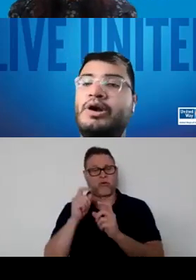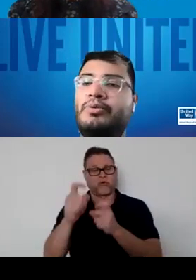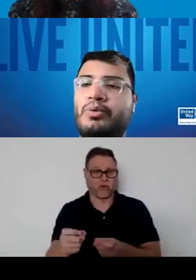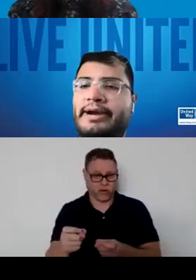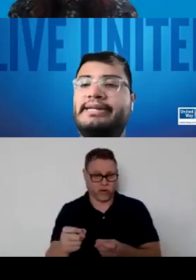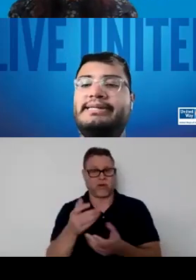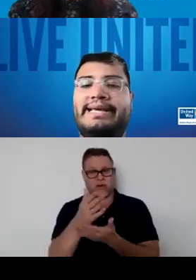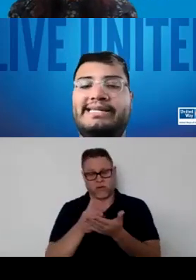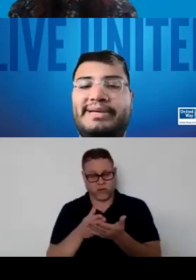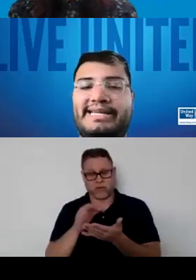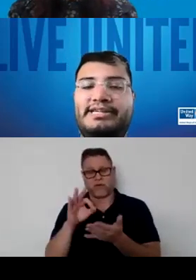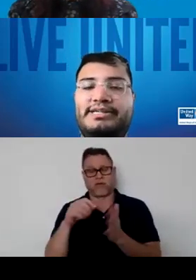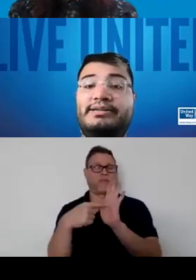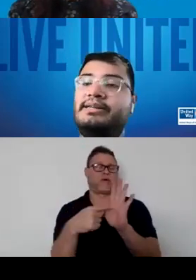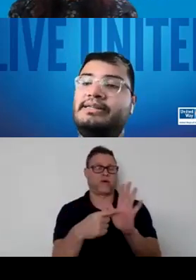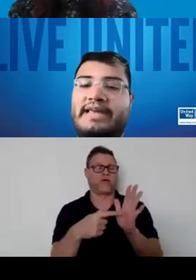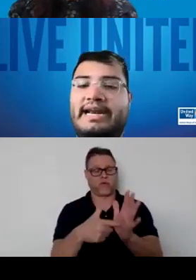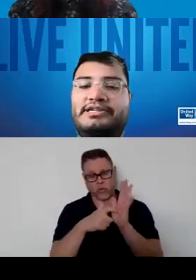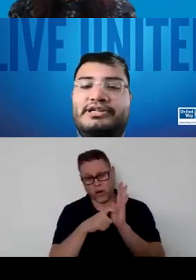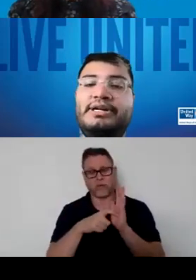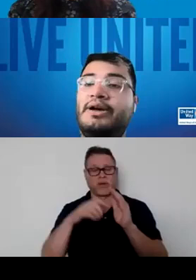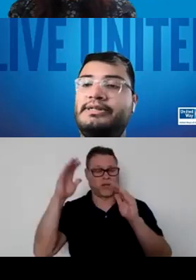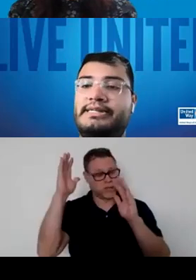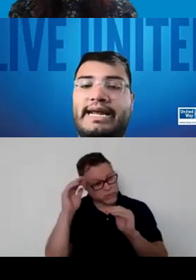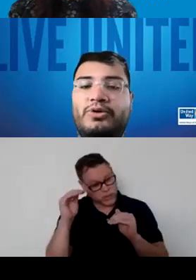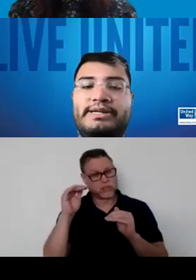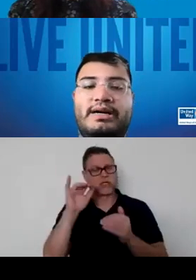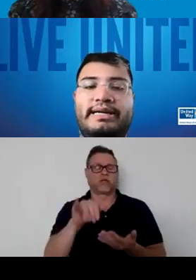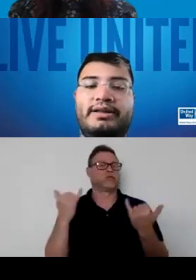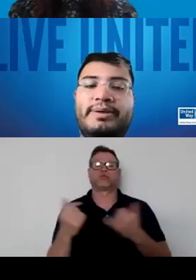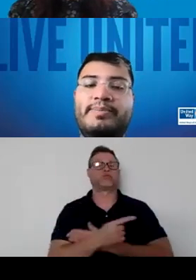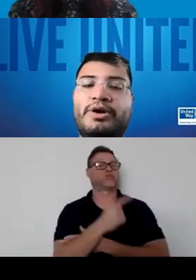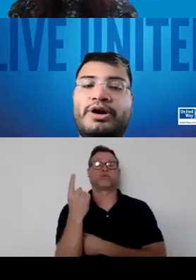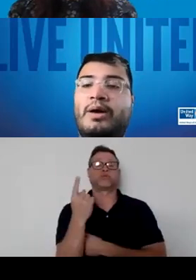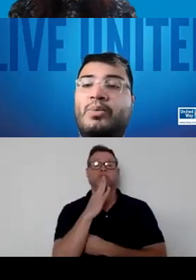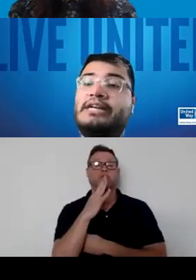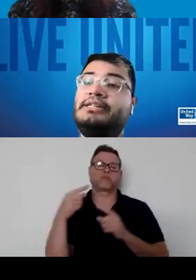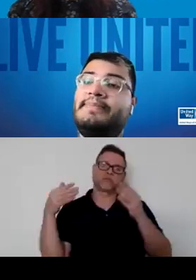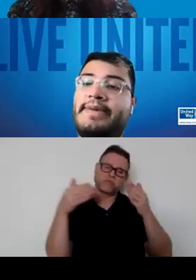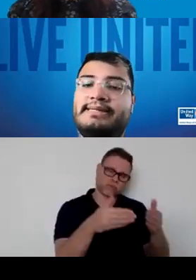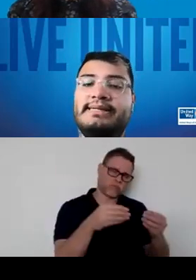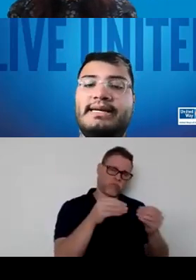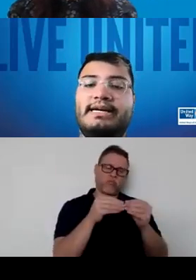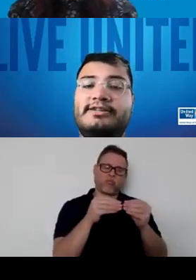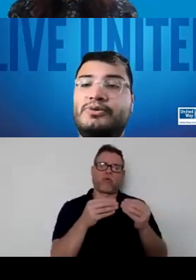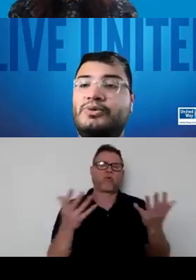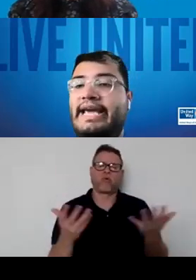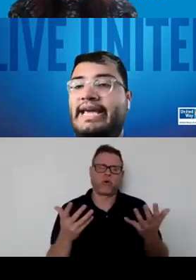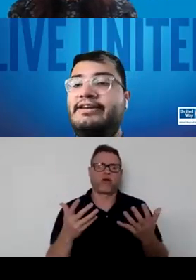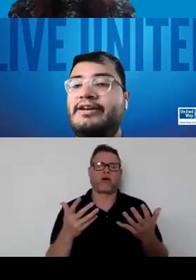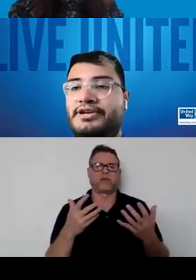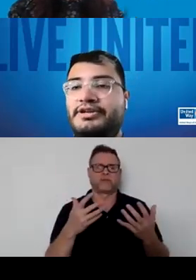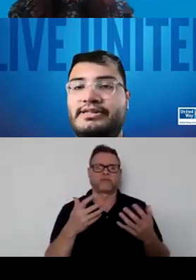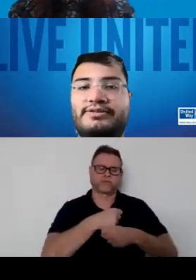So requirements, expectations, things of that nature. Whereas today we'll be talking a little bit more about what actually makes a school